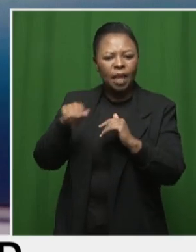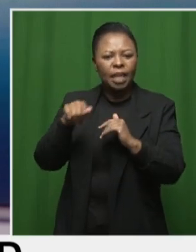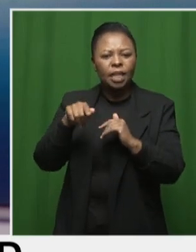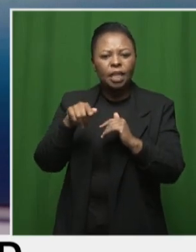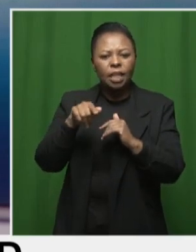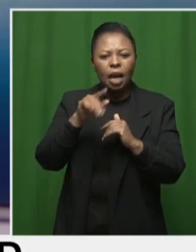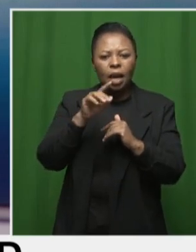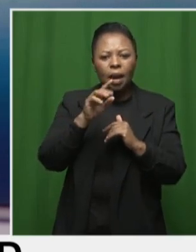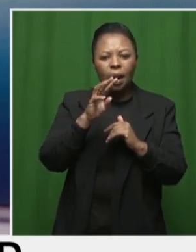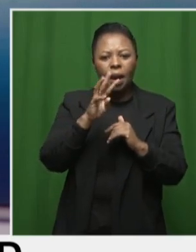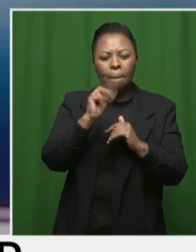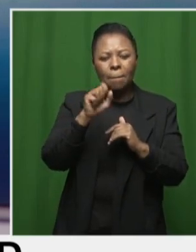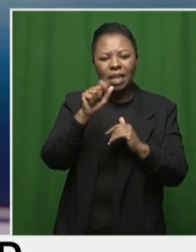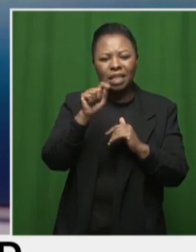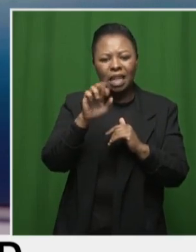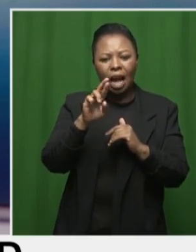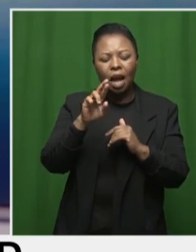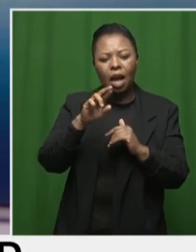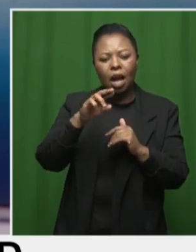Masterpass to Scan to Pay.